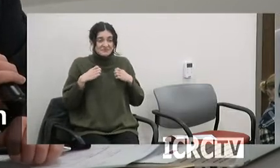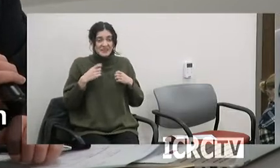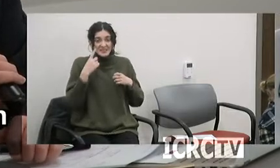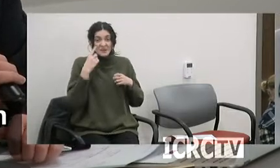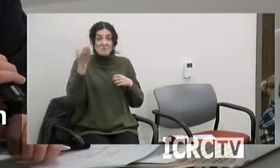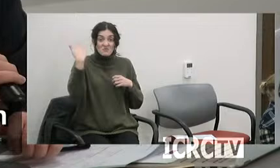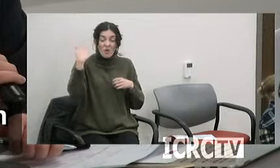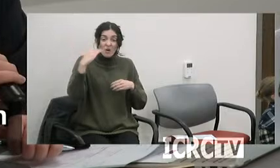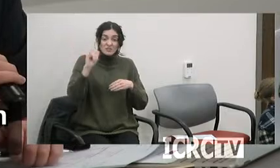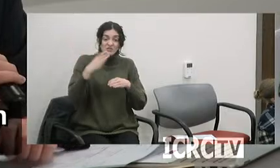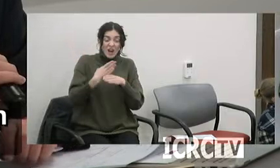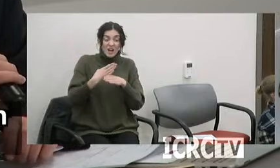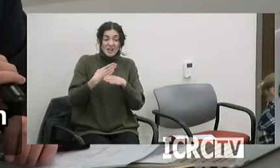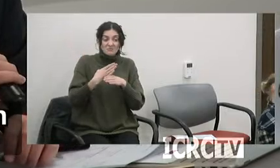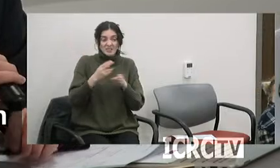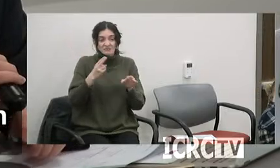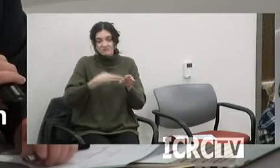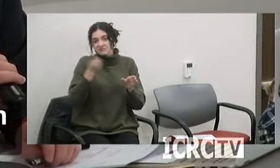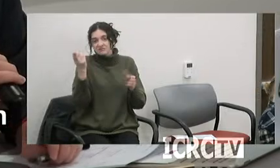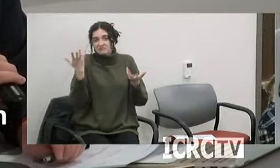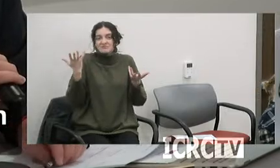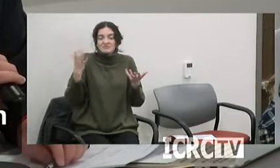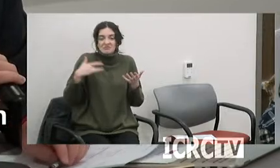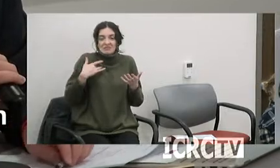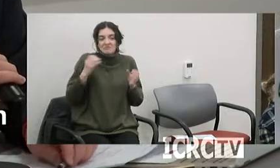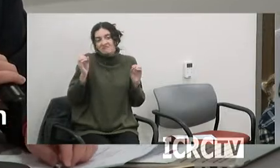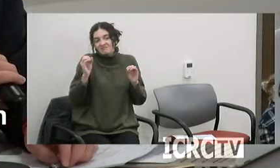So if that tells you anything.